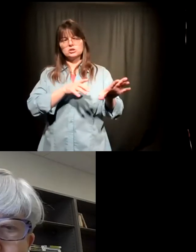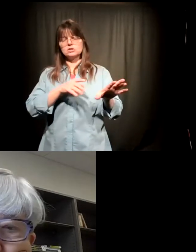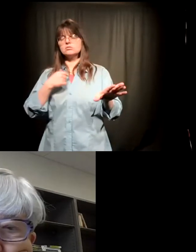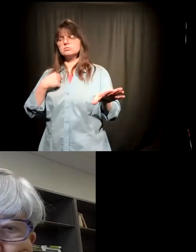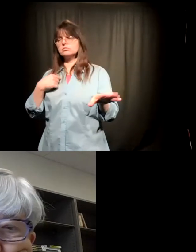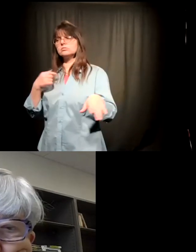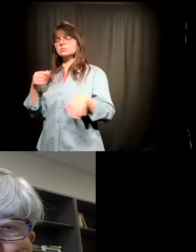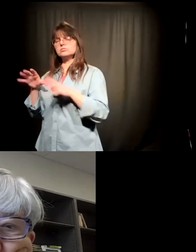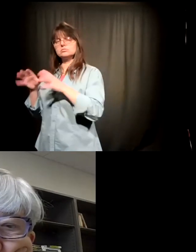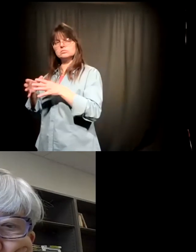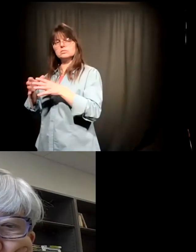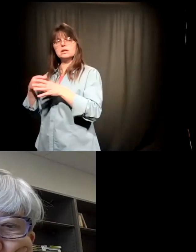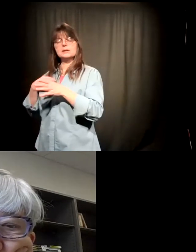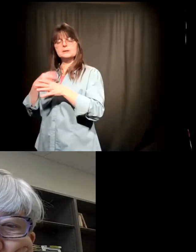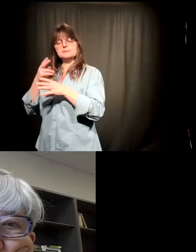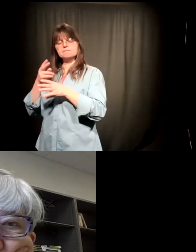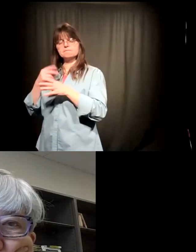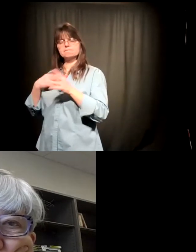Yeah, I mean, I think